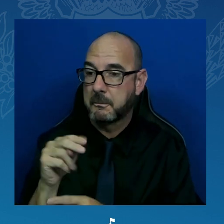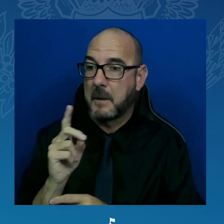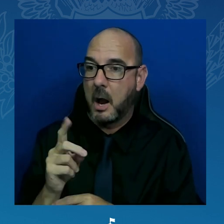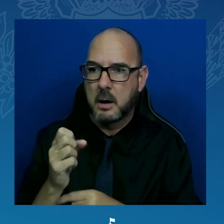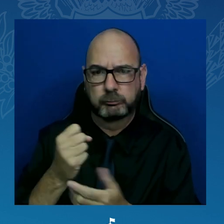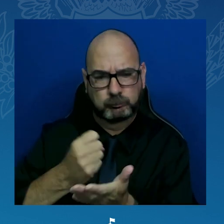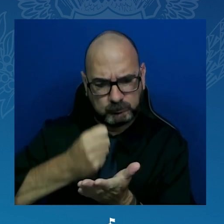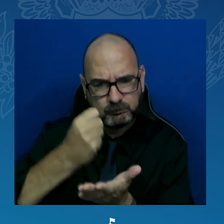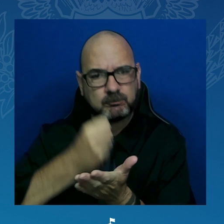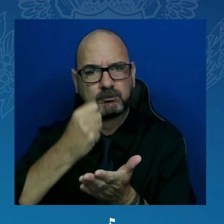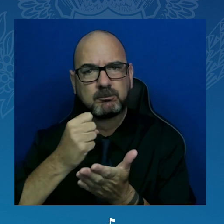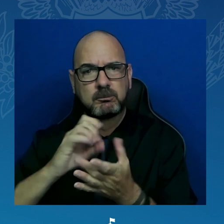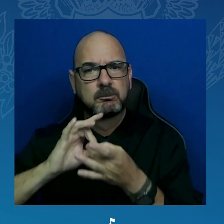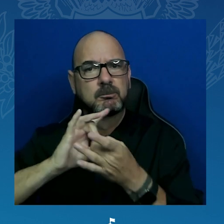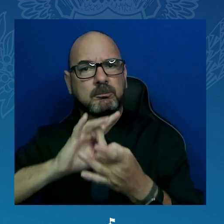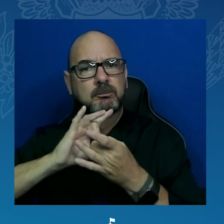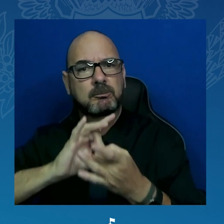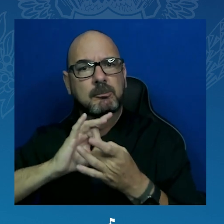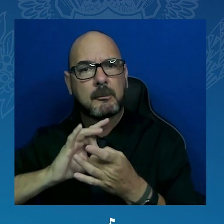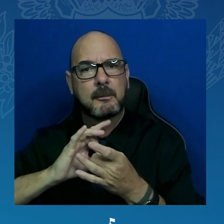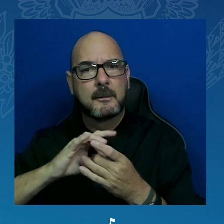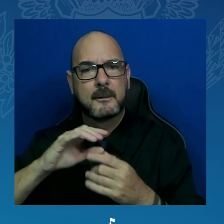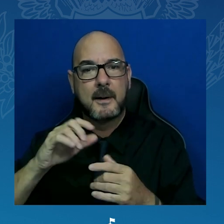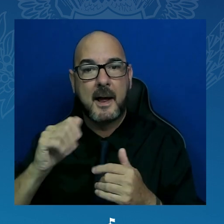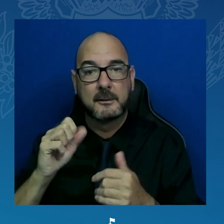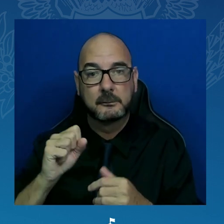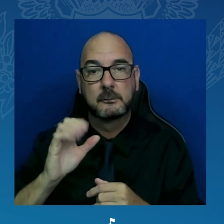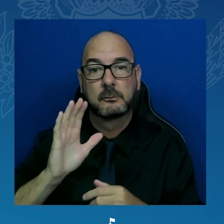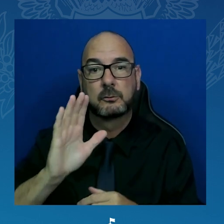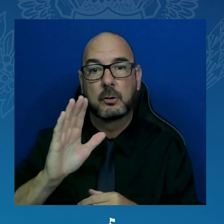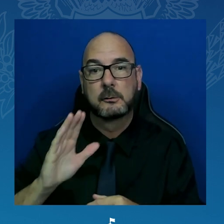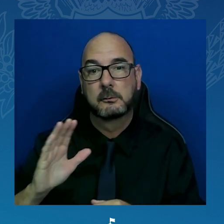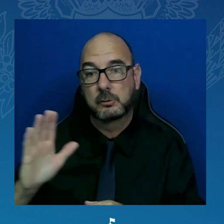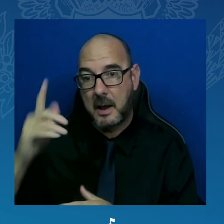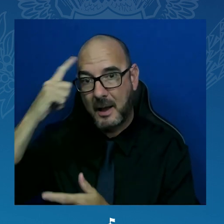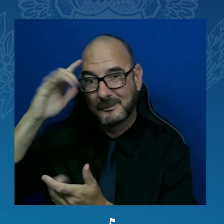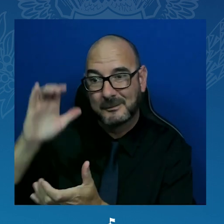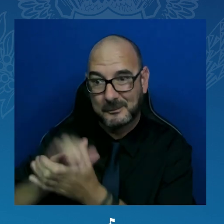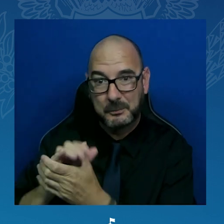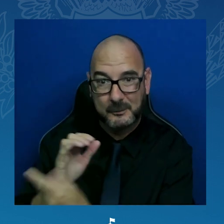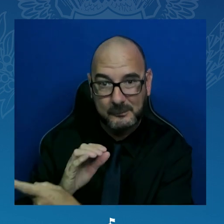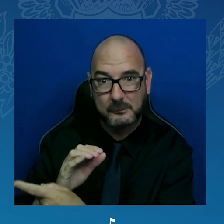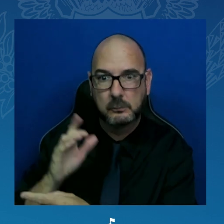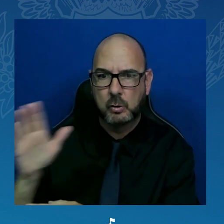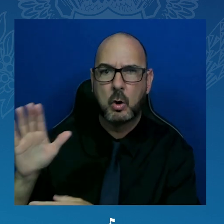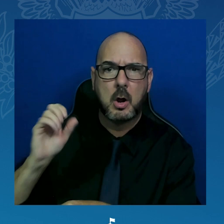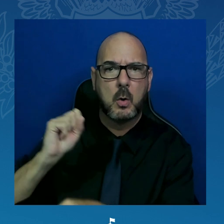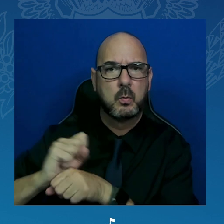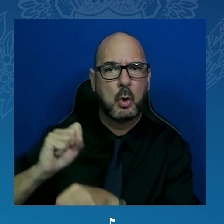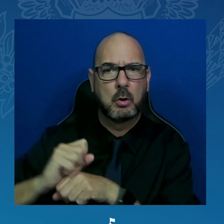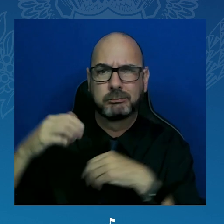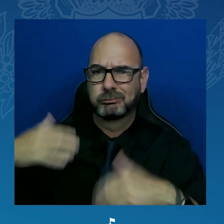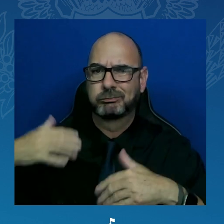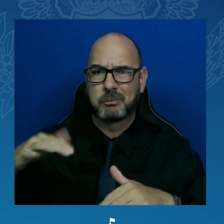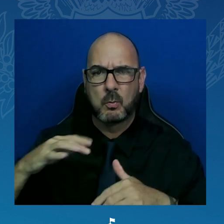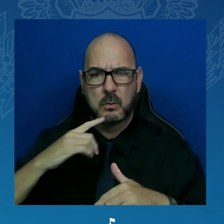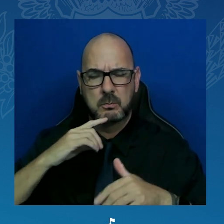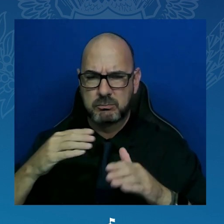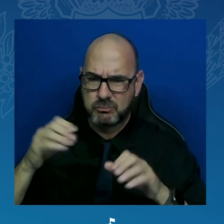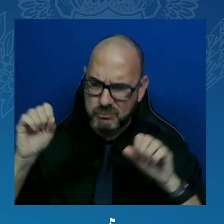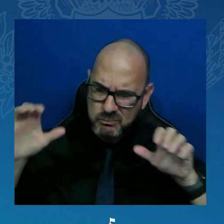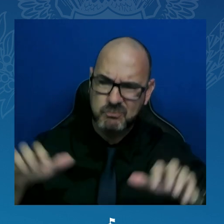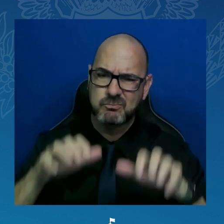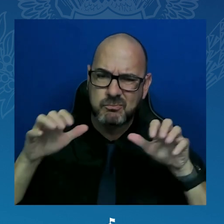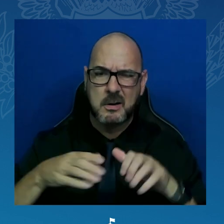your husband, the second gentleman, Doug Emhoff's work and valiant efforts to combat anti-Semitism